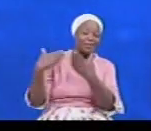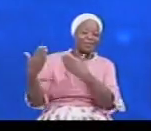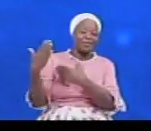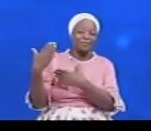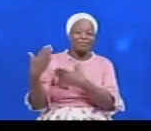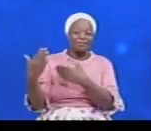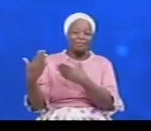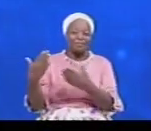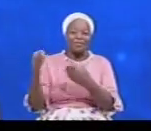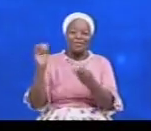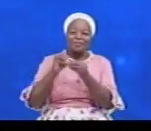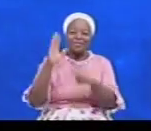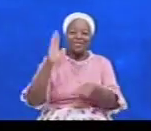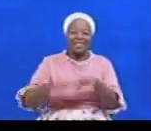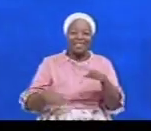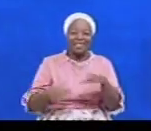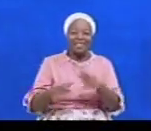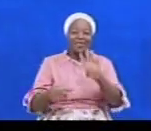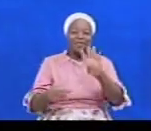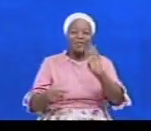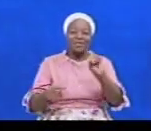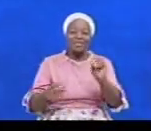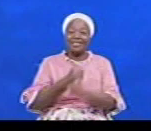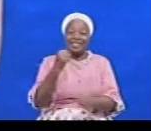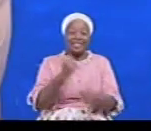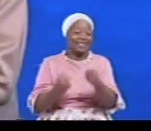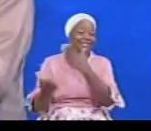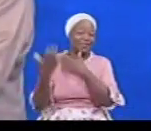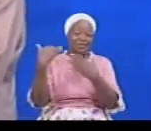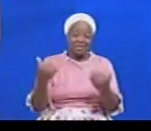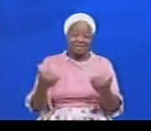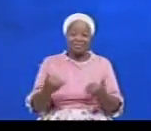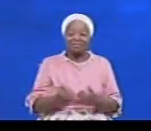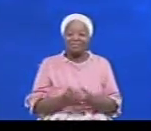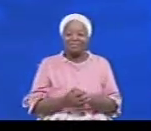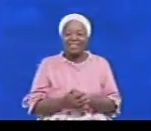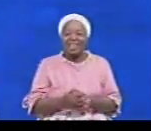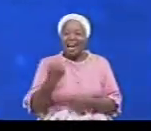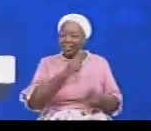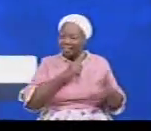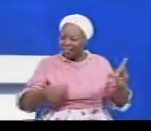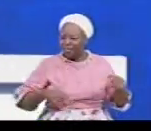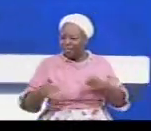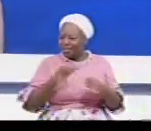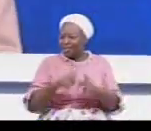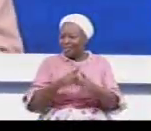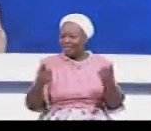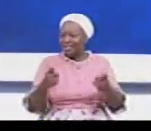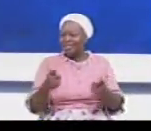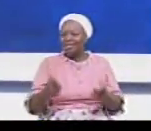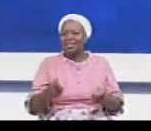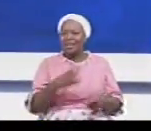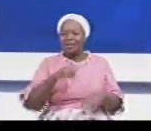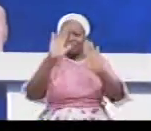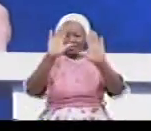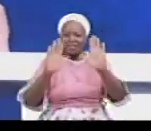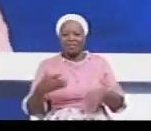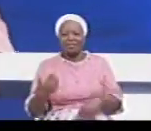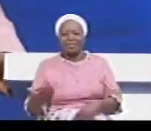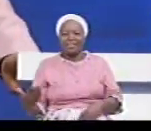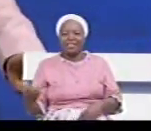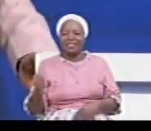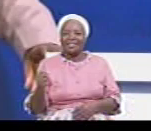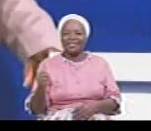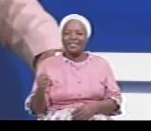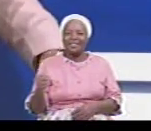More than 40 years ago. And the Lord did great and wonderful things.